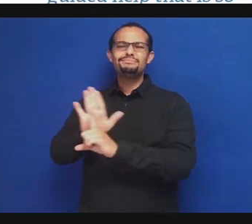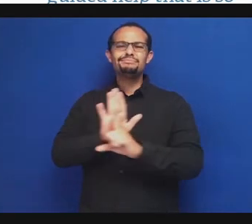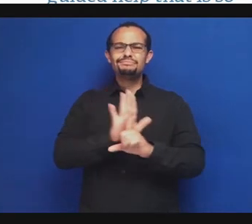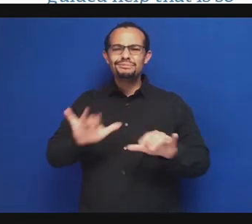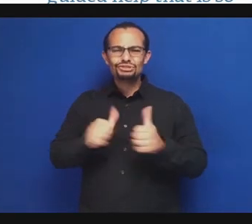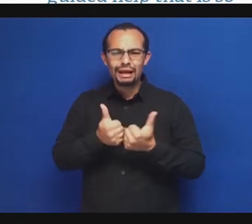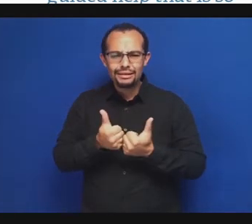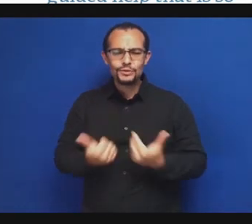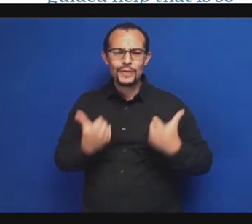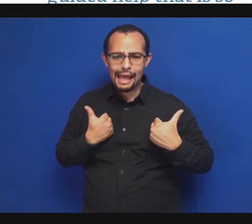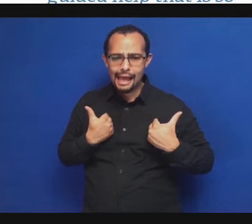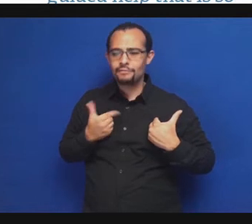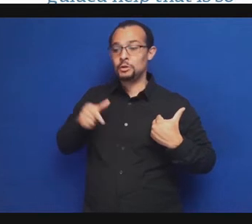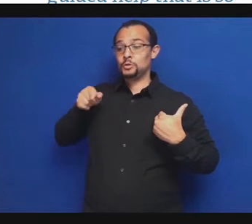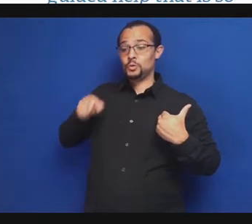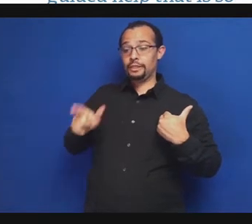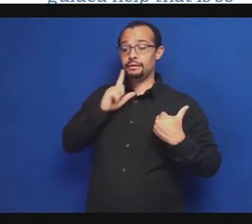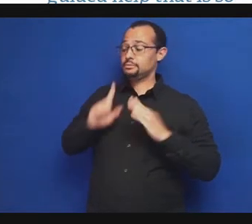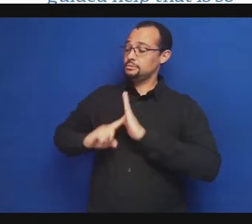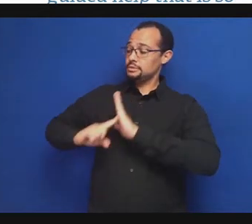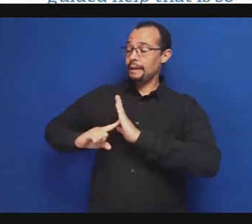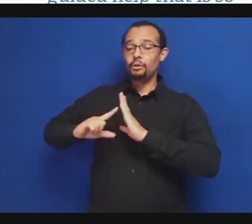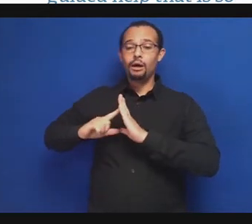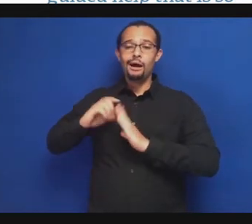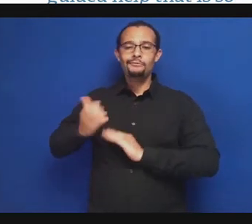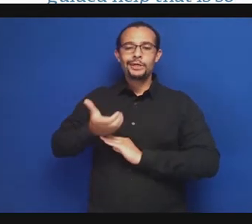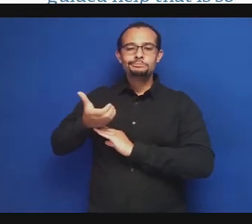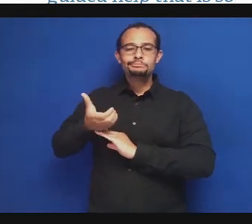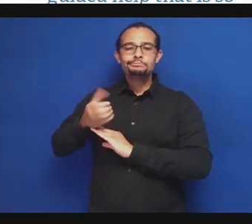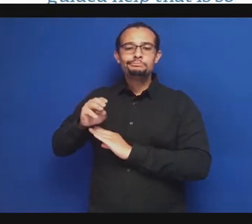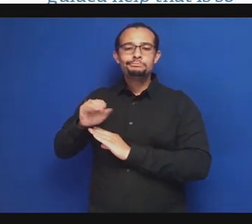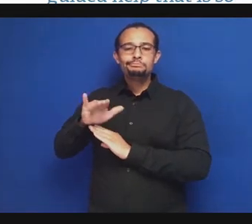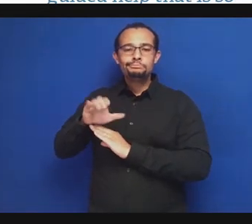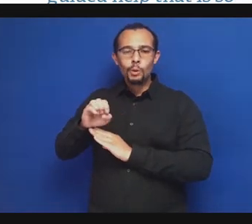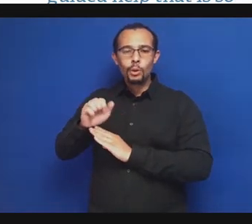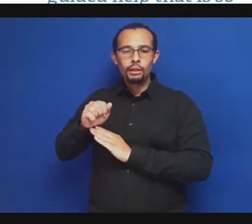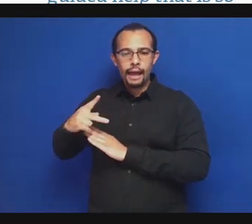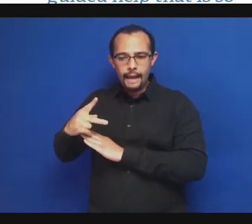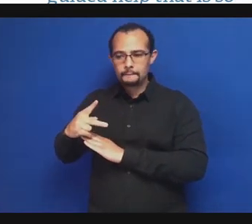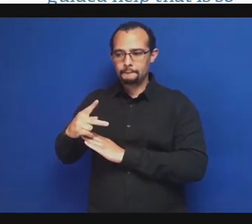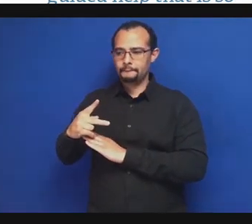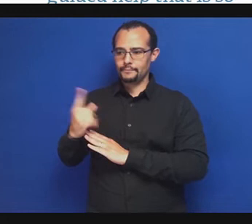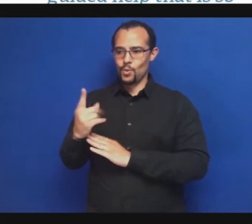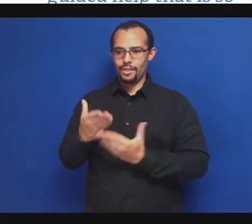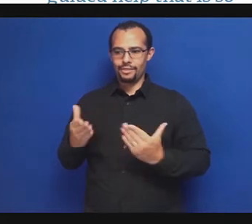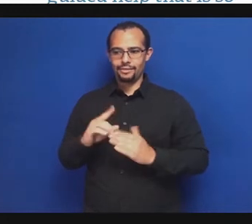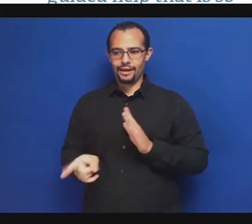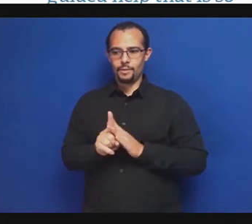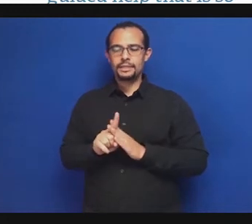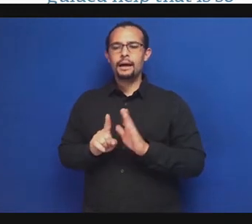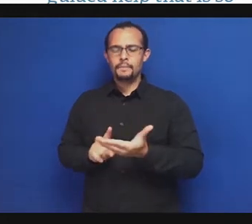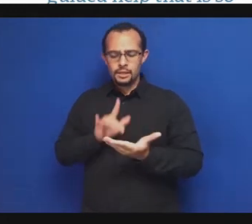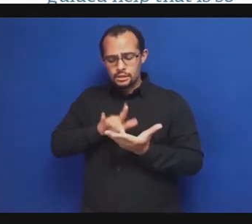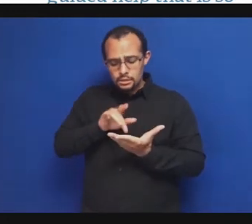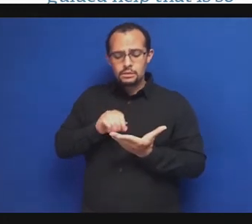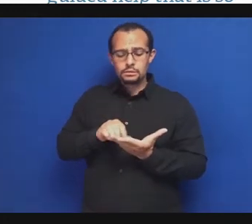are you feeling today? You can have guided activities and discovering different things and talking to your inner voice and